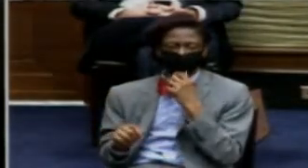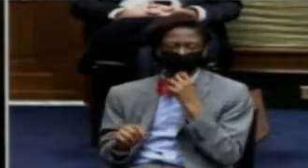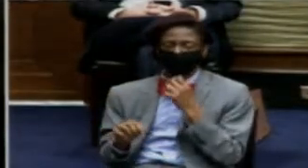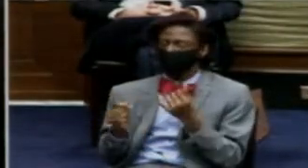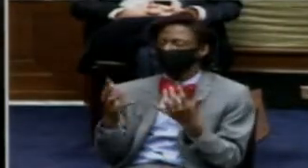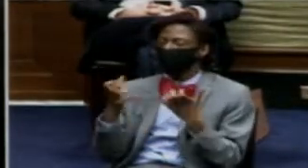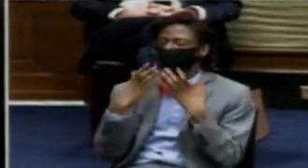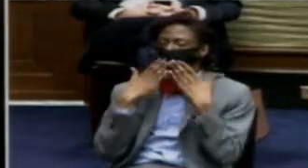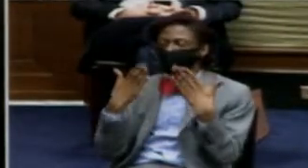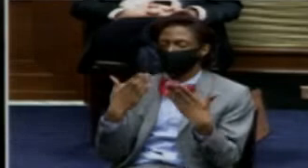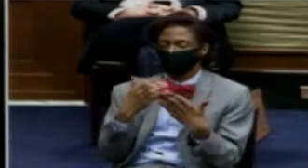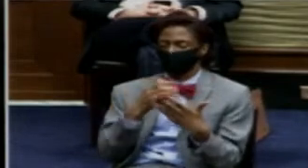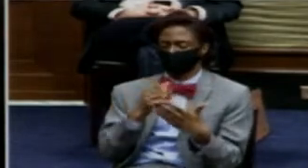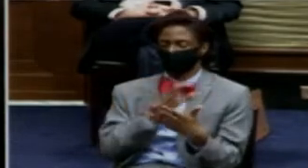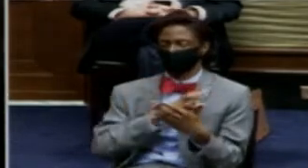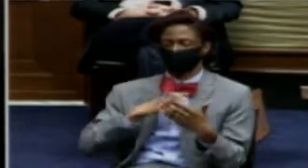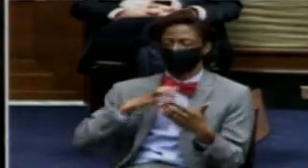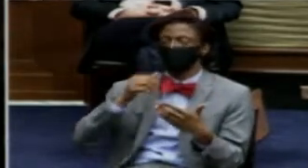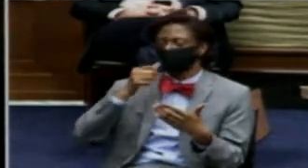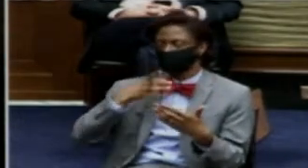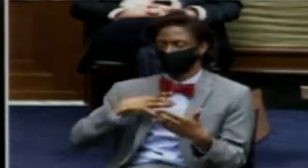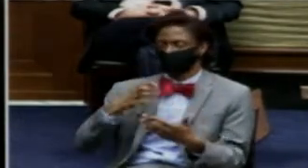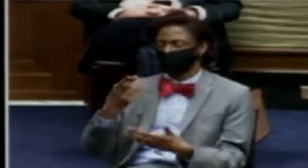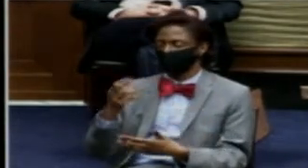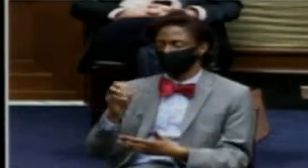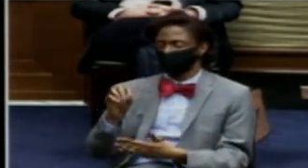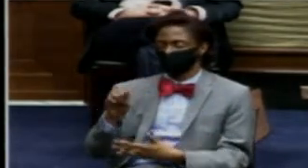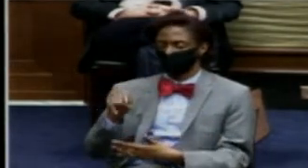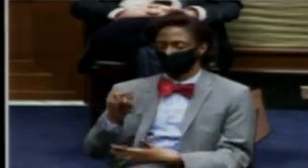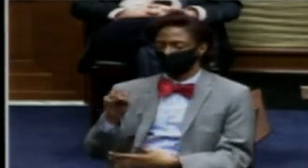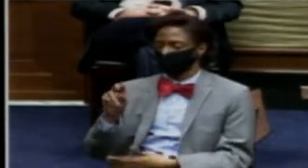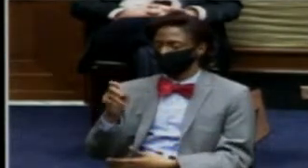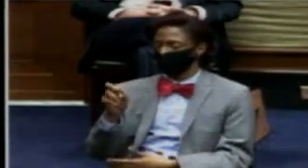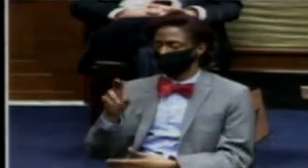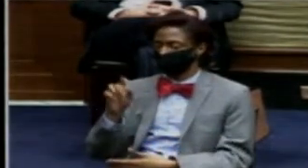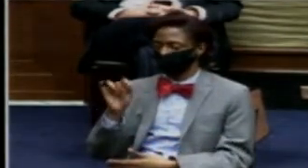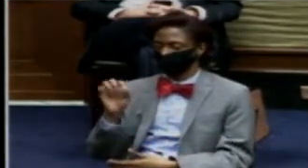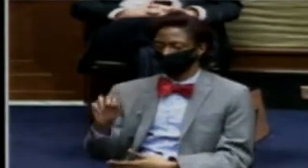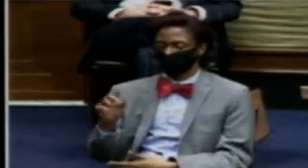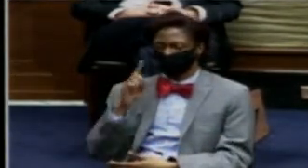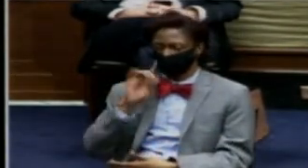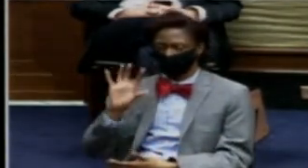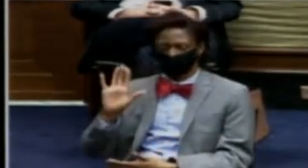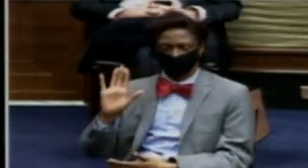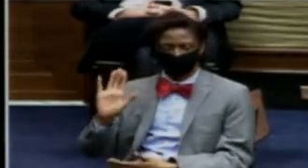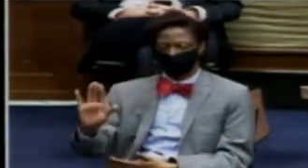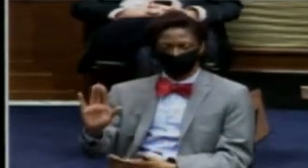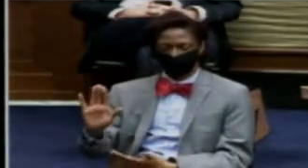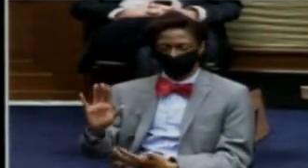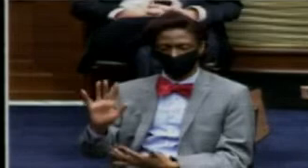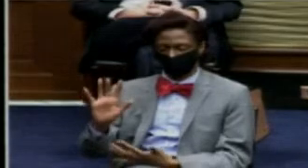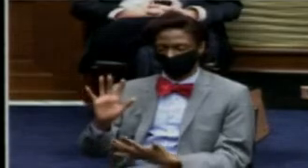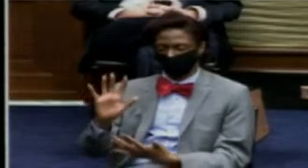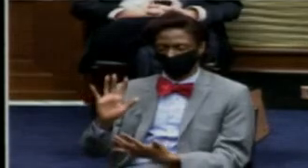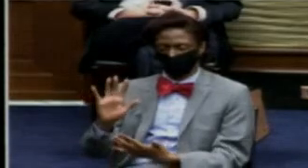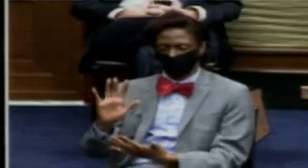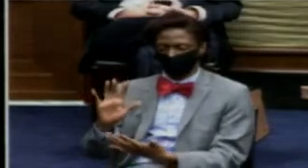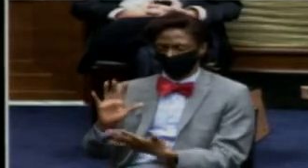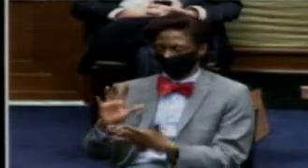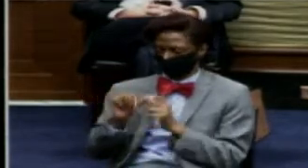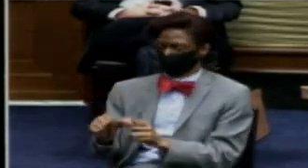want to thank Congresswoman Holmes Norton for her really indefatigable, that means she never got